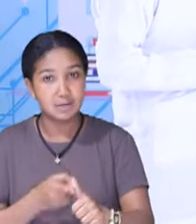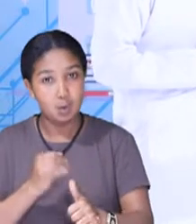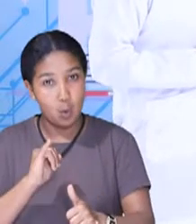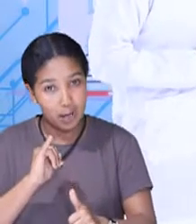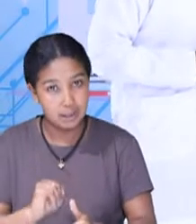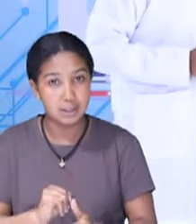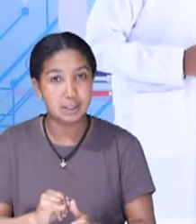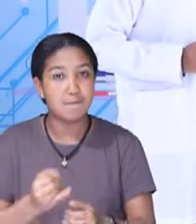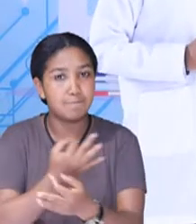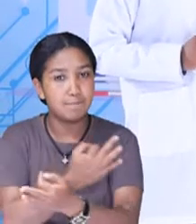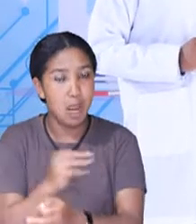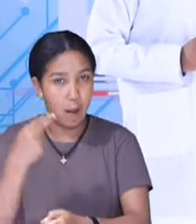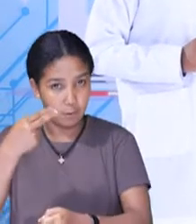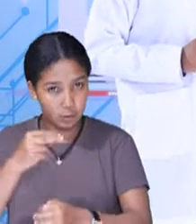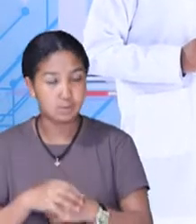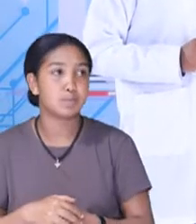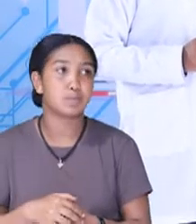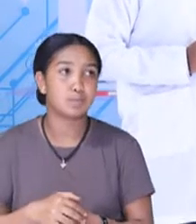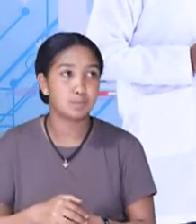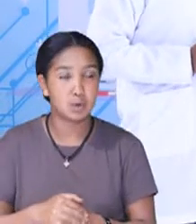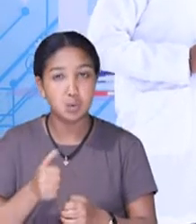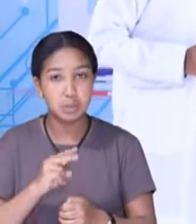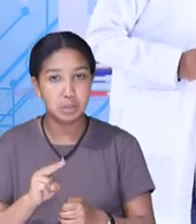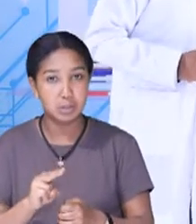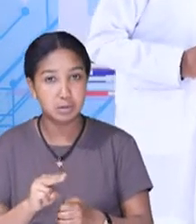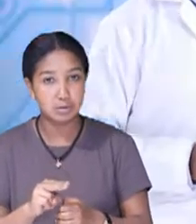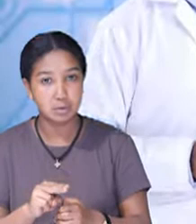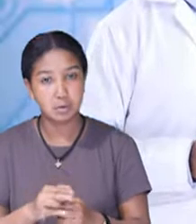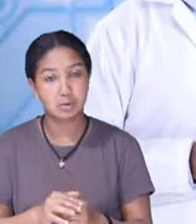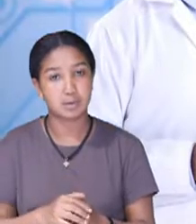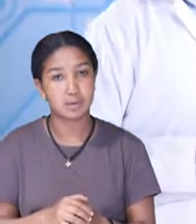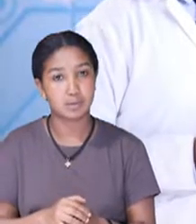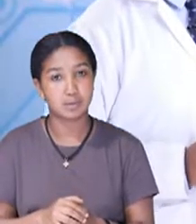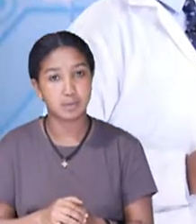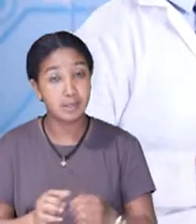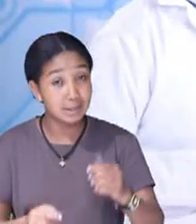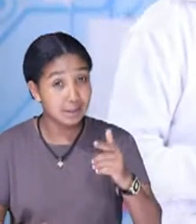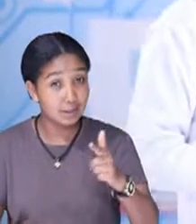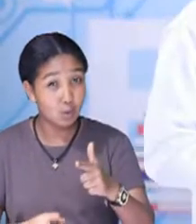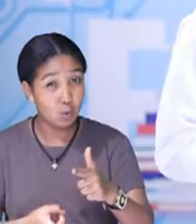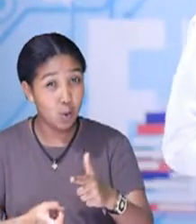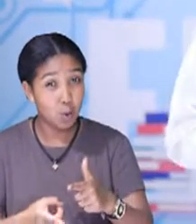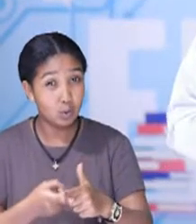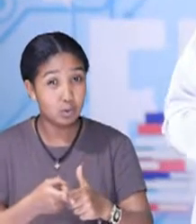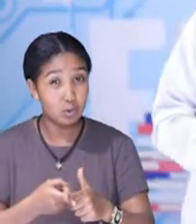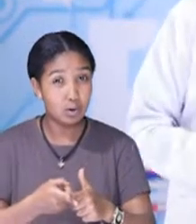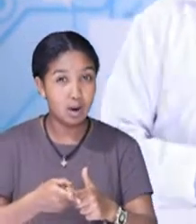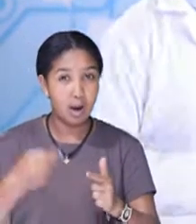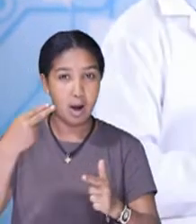one is free hydrogen, which is in diatomic form, and